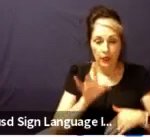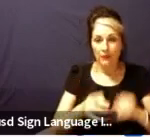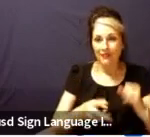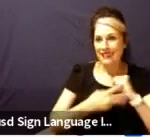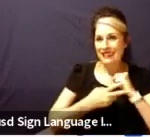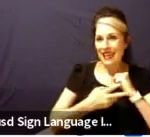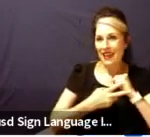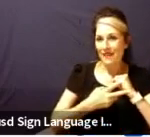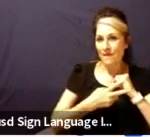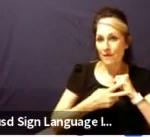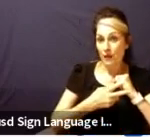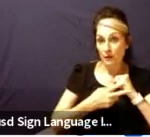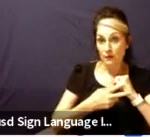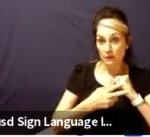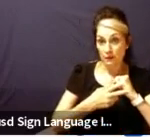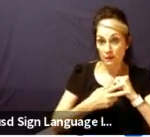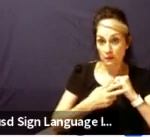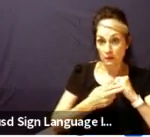button.